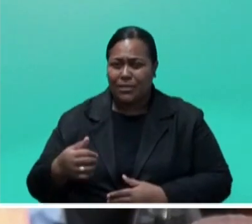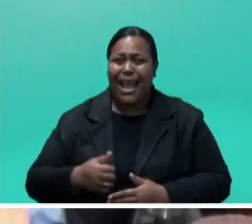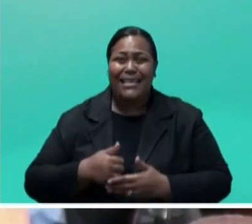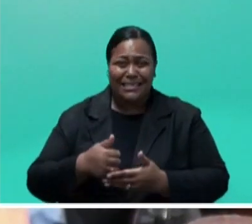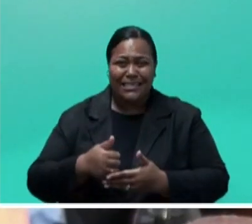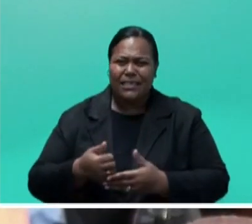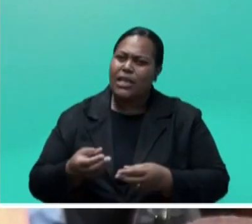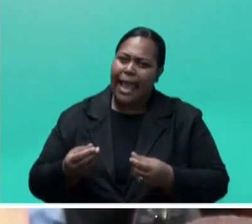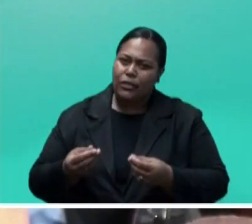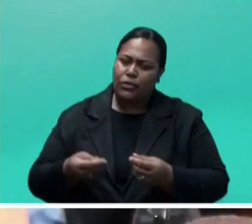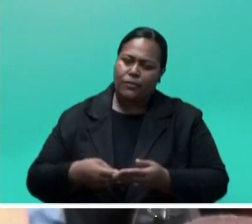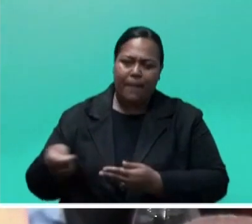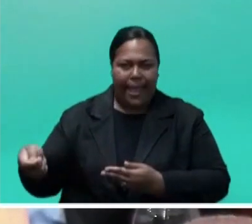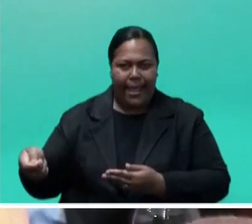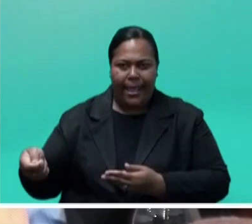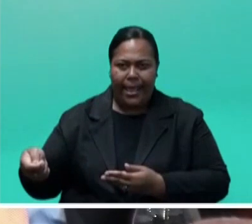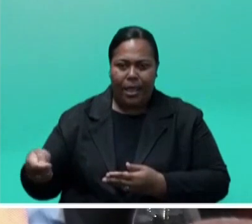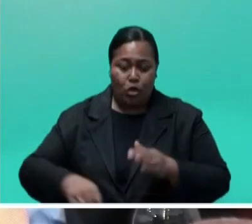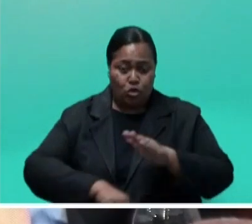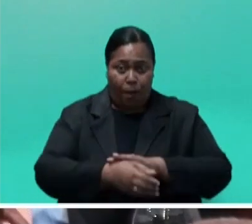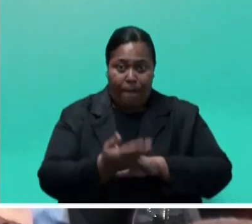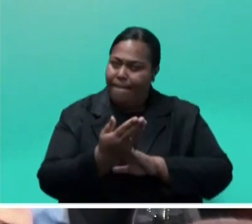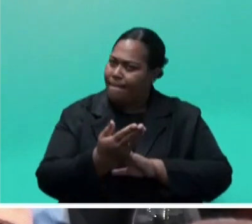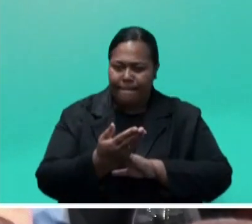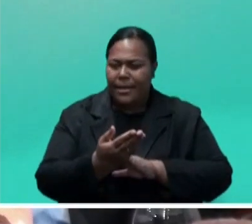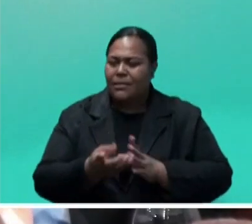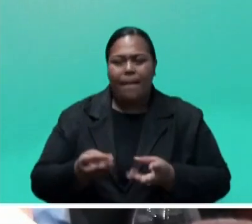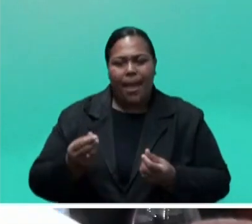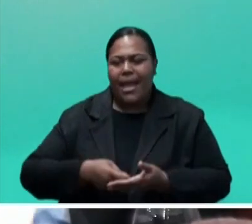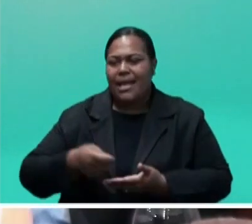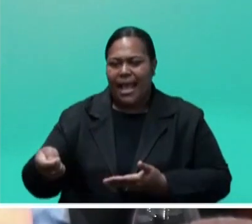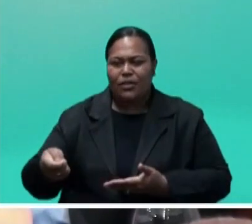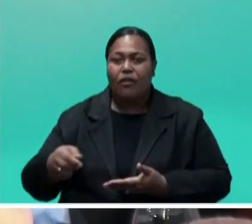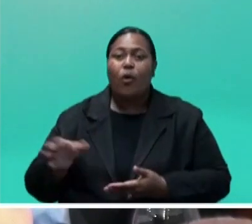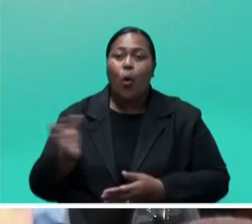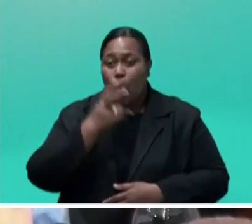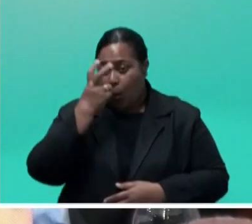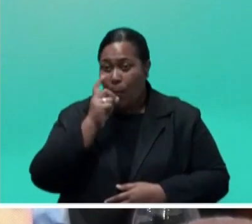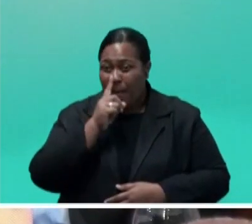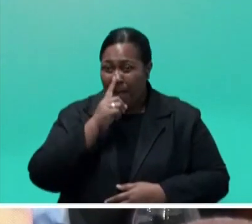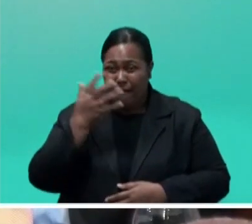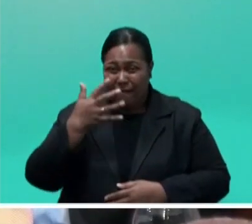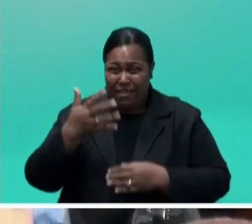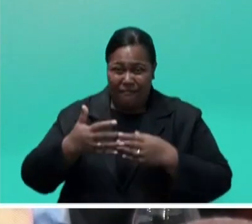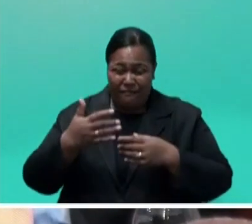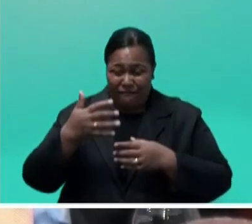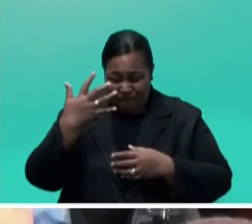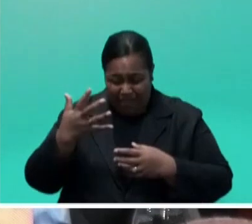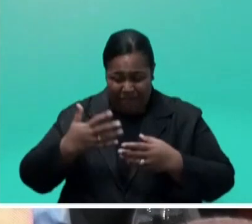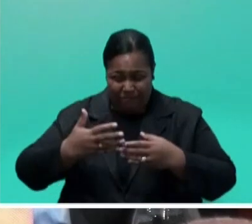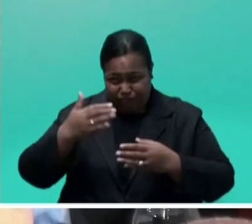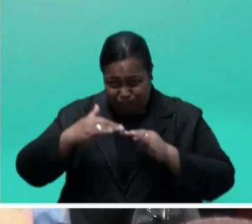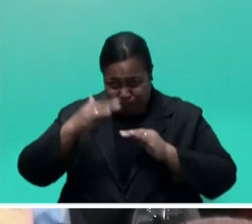cash for our pensioners and our disability beneficiaries. We're looking at the revival, as I